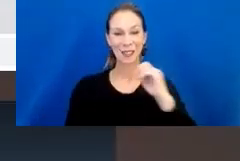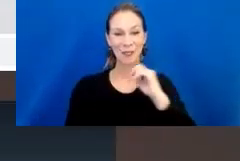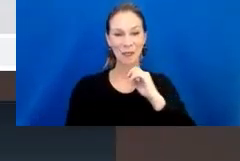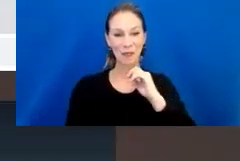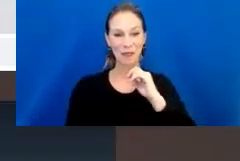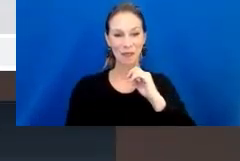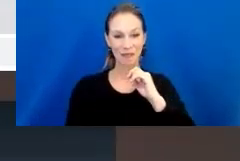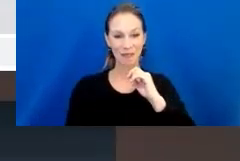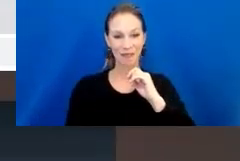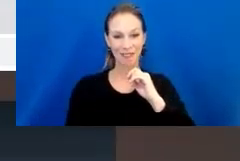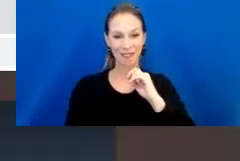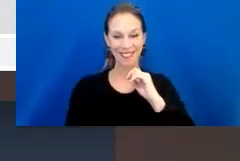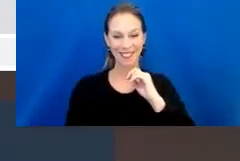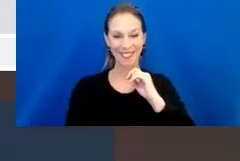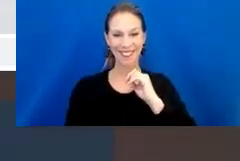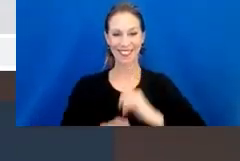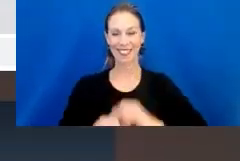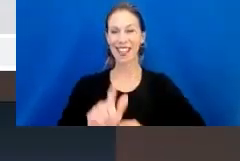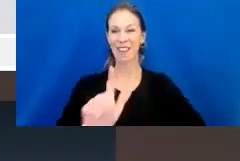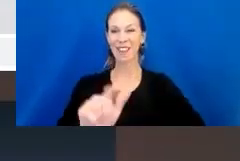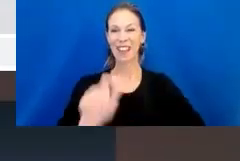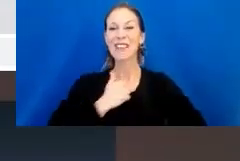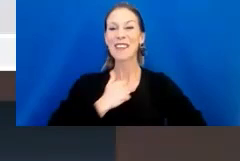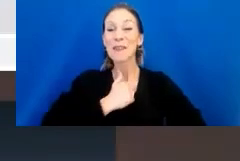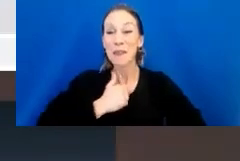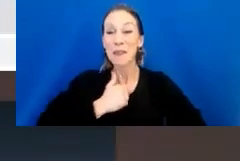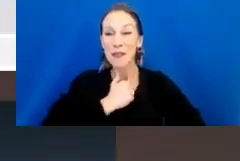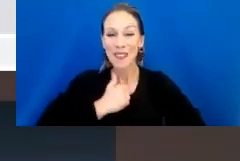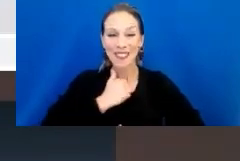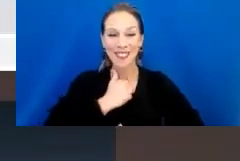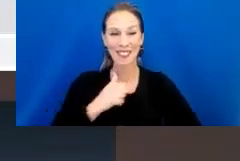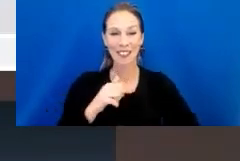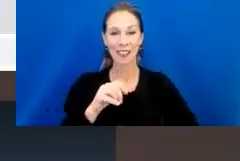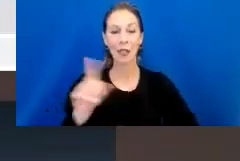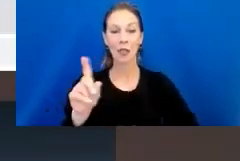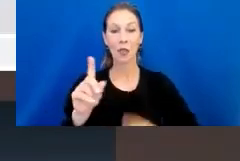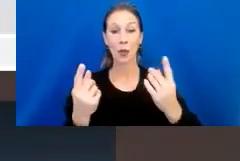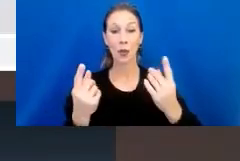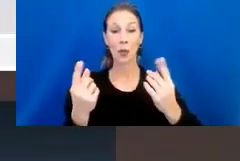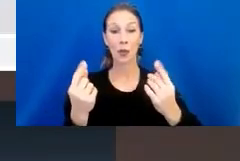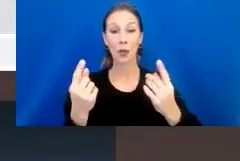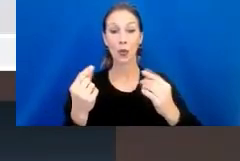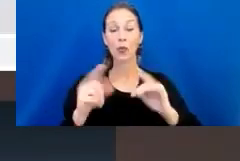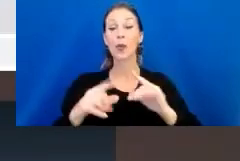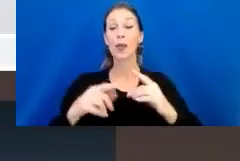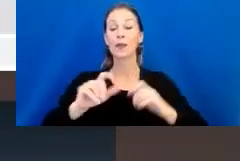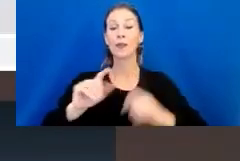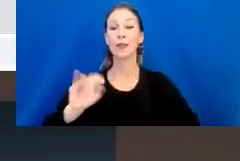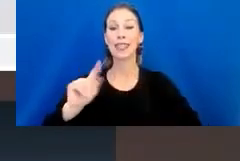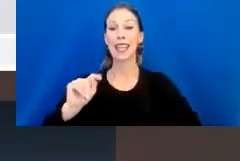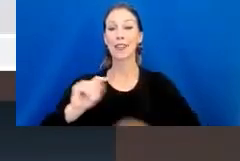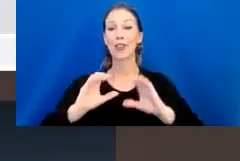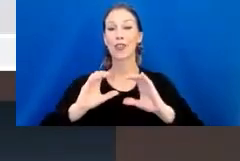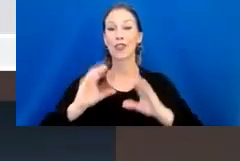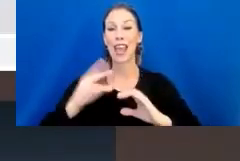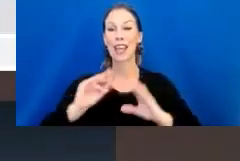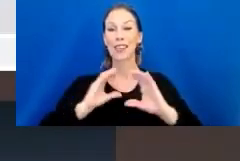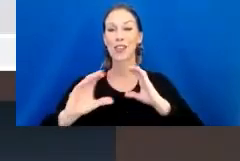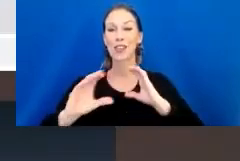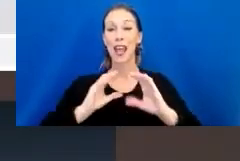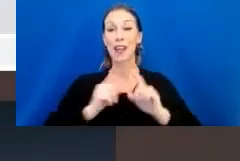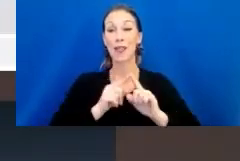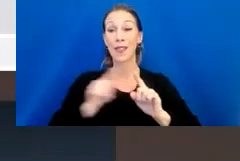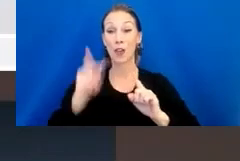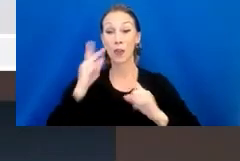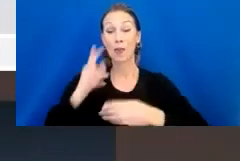It's not allowing me to click that right now. I apologize, but that would be where you can do a text chat. And next to that is the share your